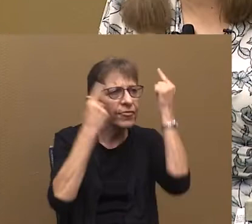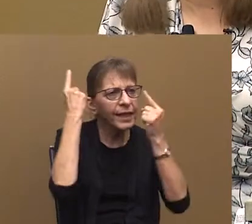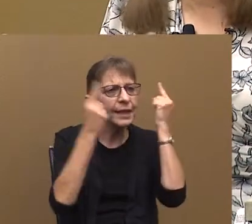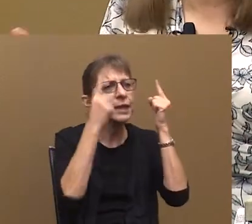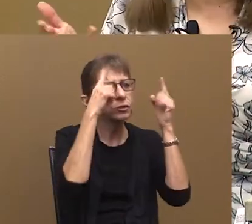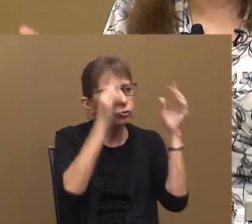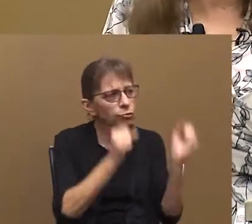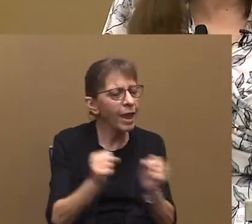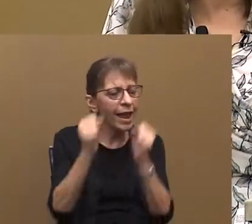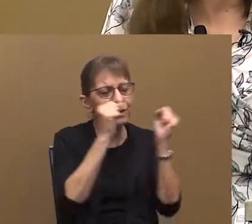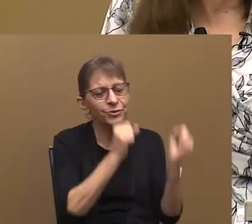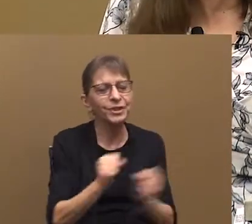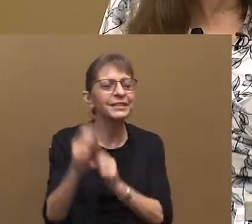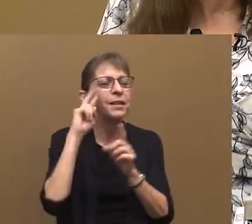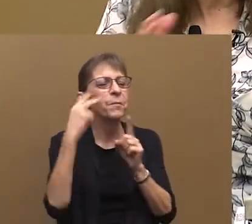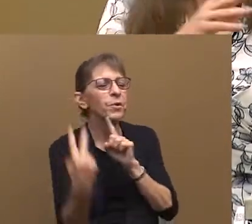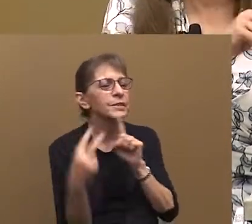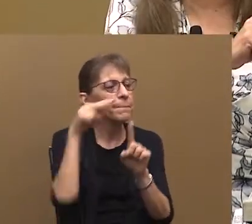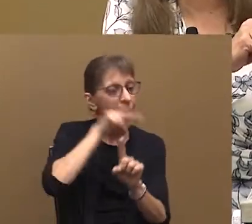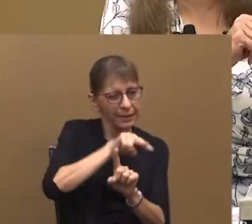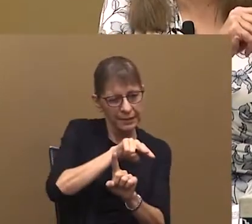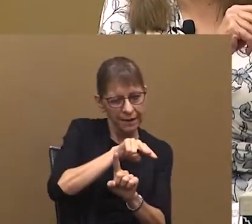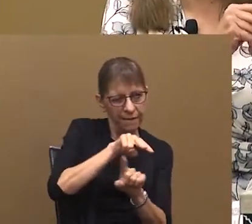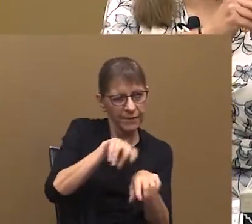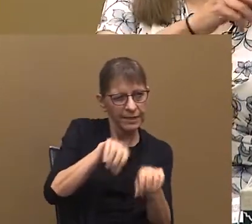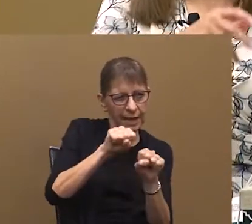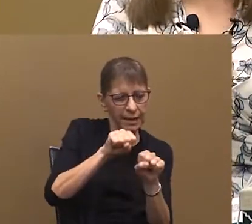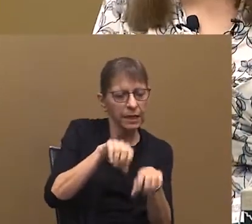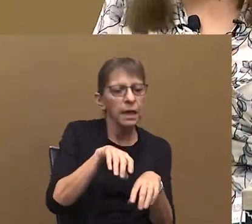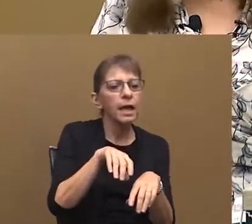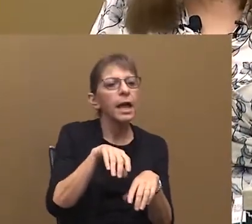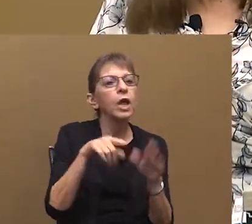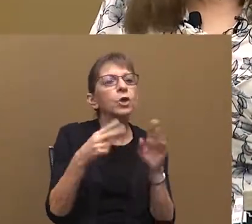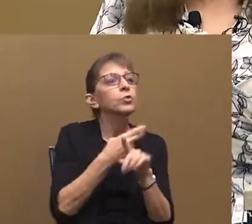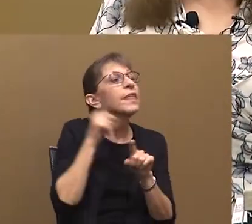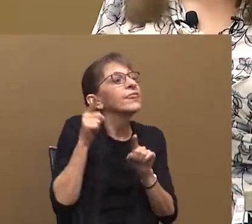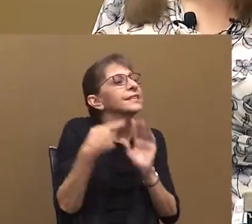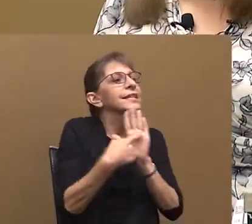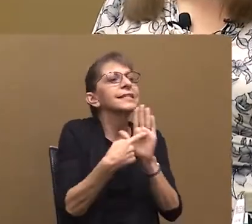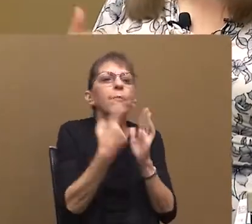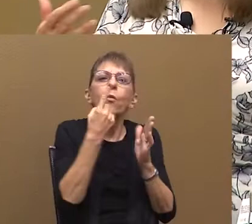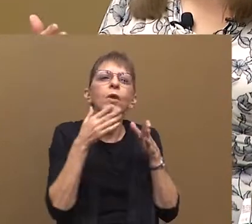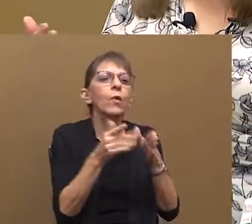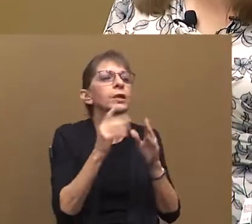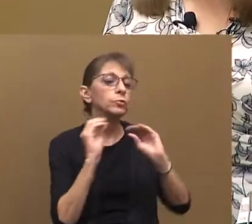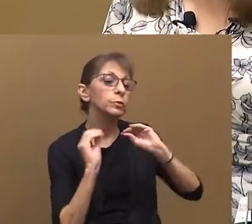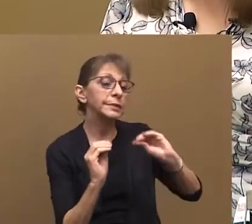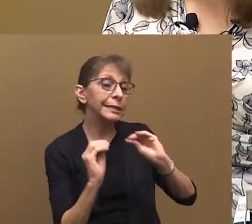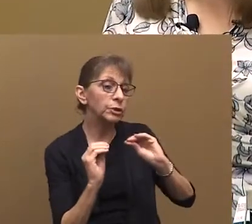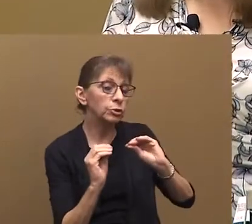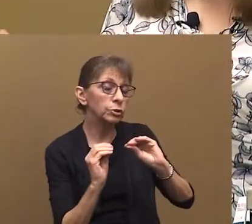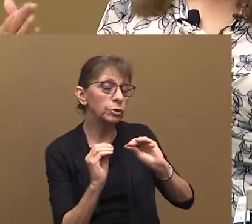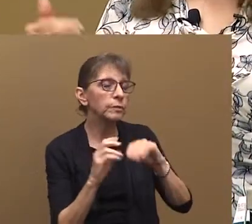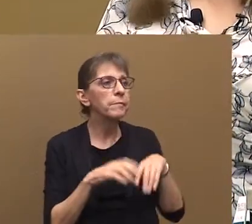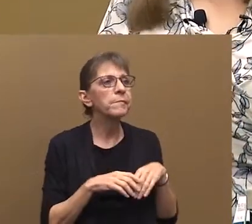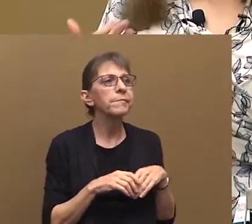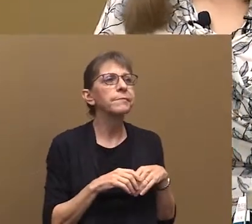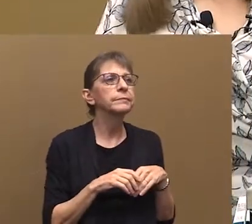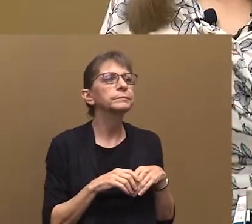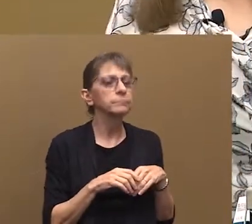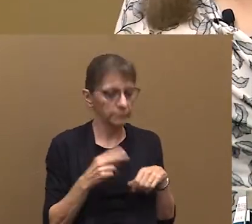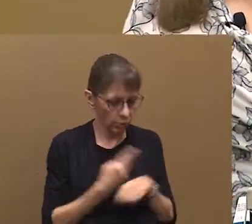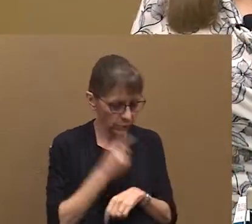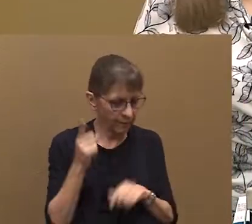like perspective taking and used this example as one way to teach that. And